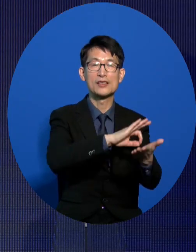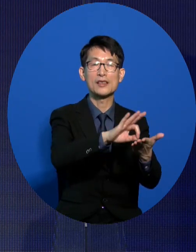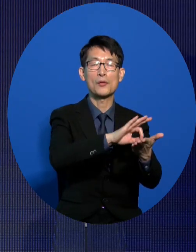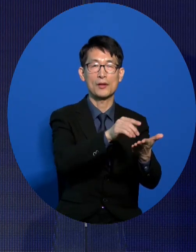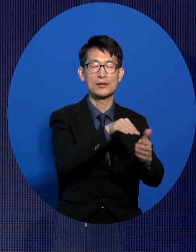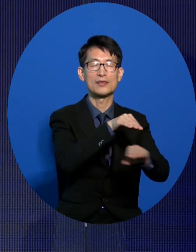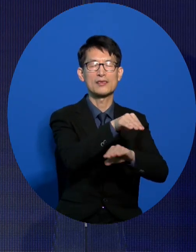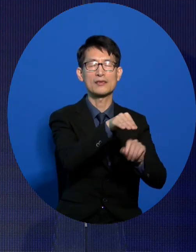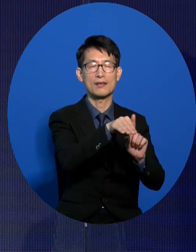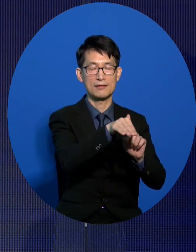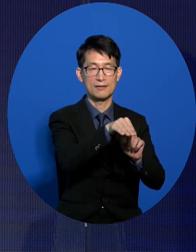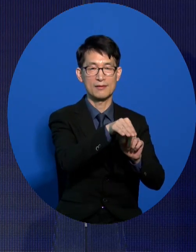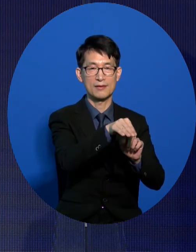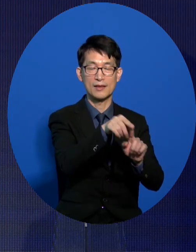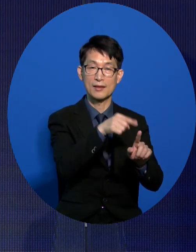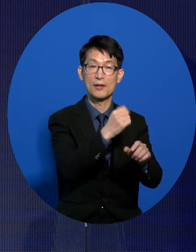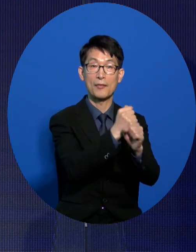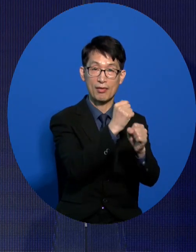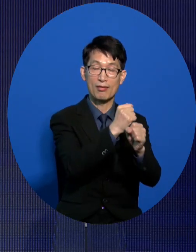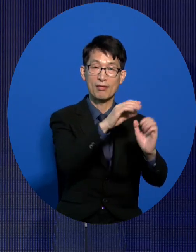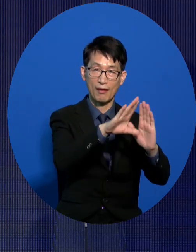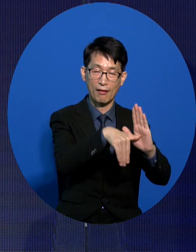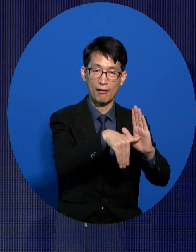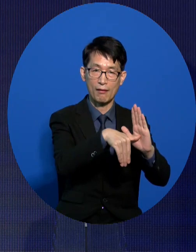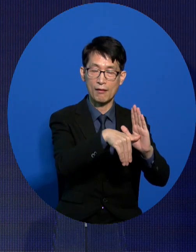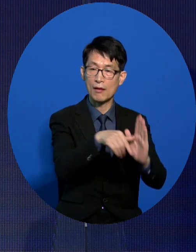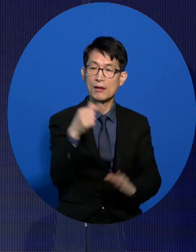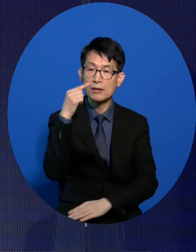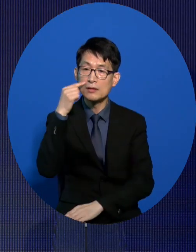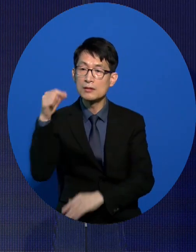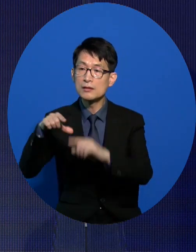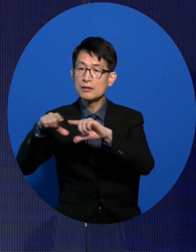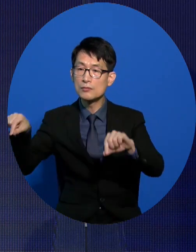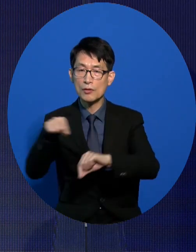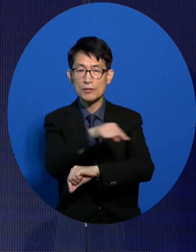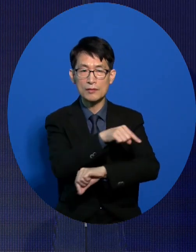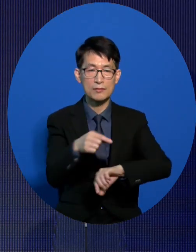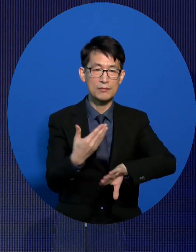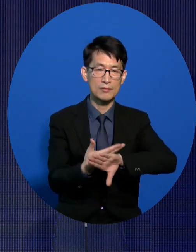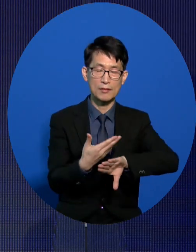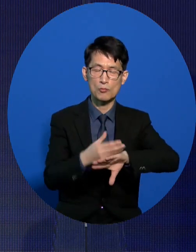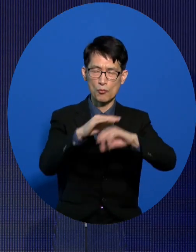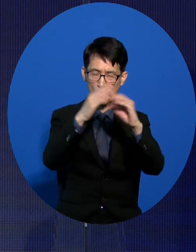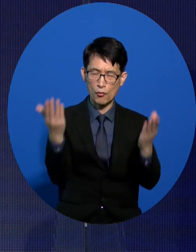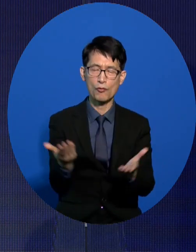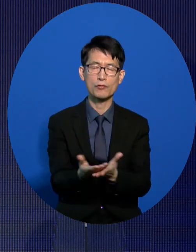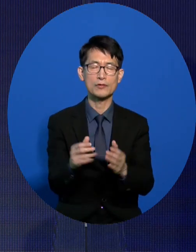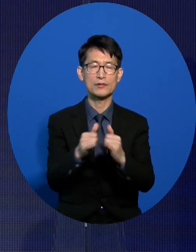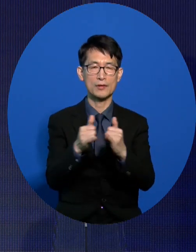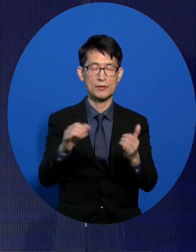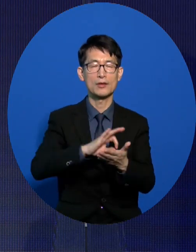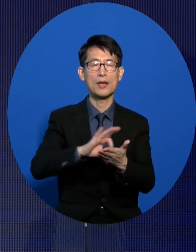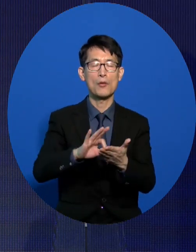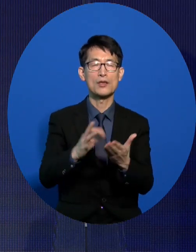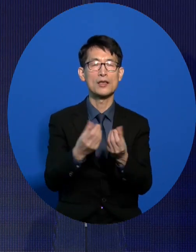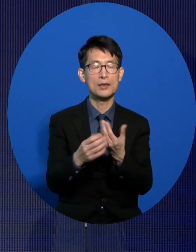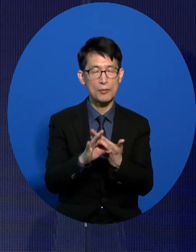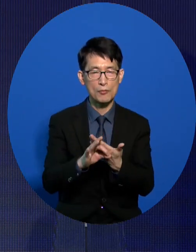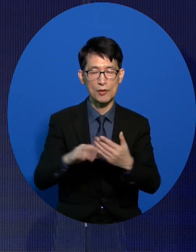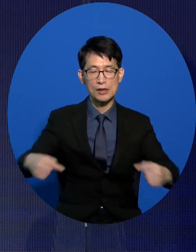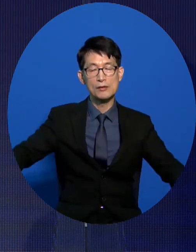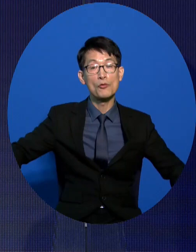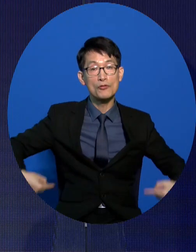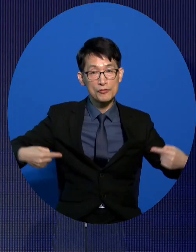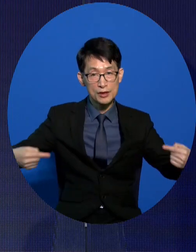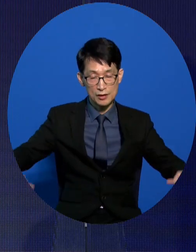the manufacturers, automobile manufacturers, they have separate models for taxis. But when they do manufacture